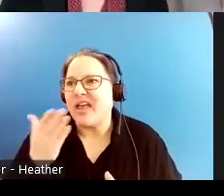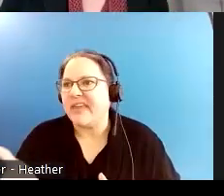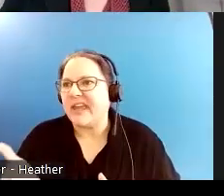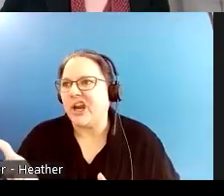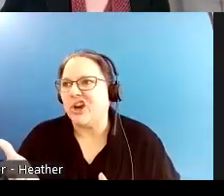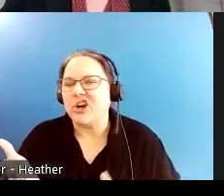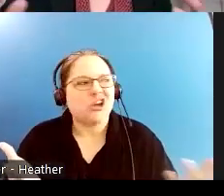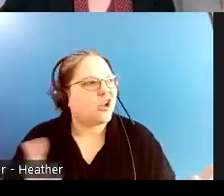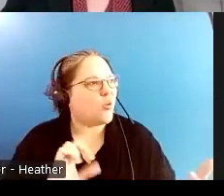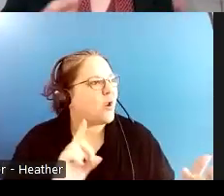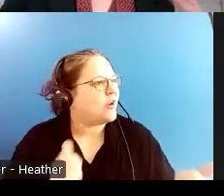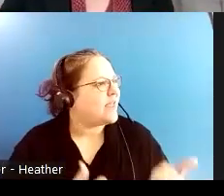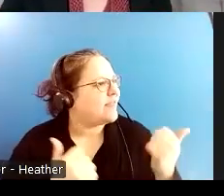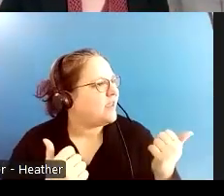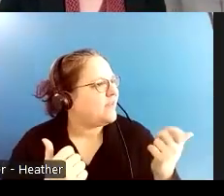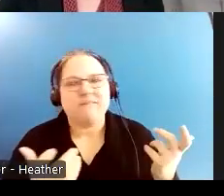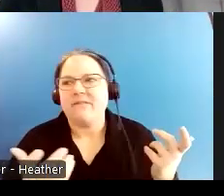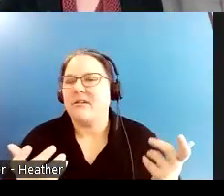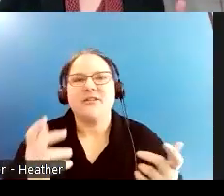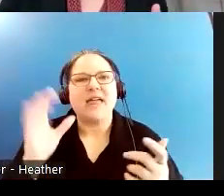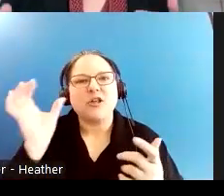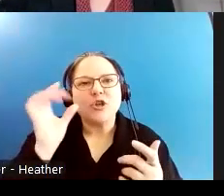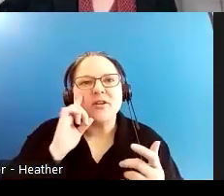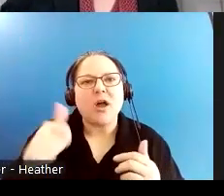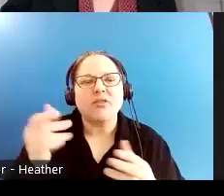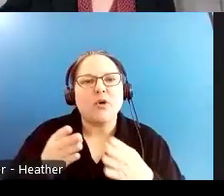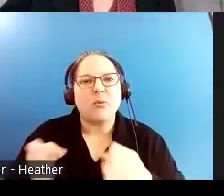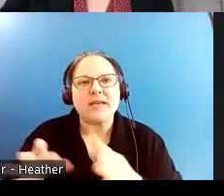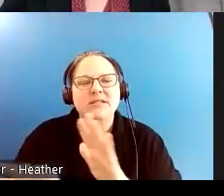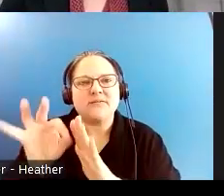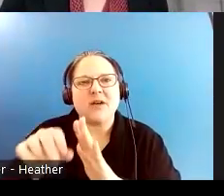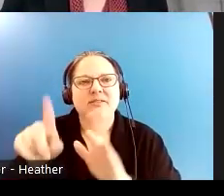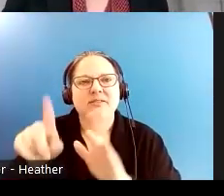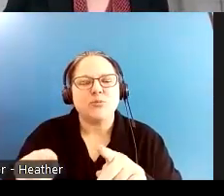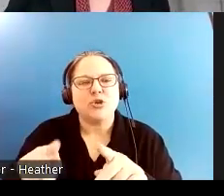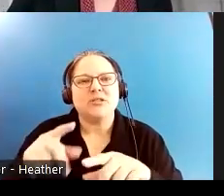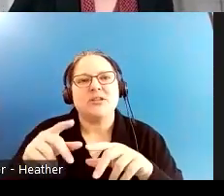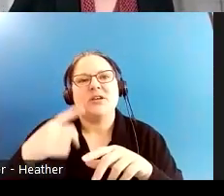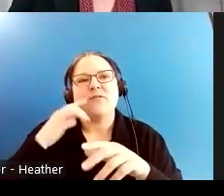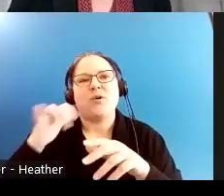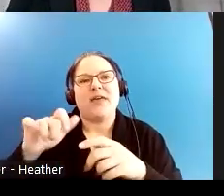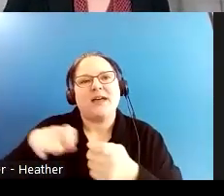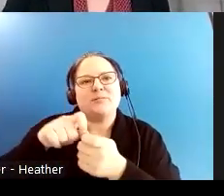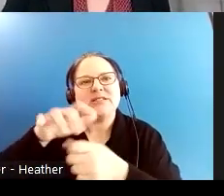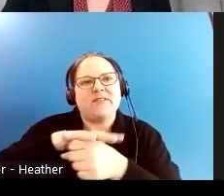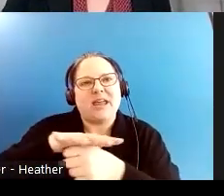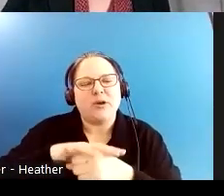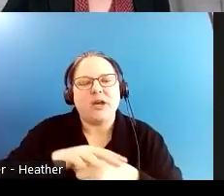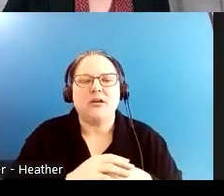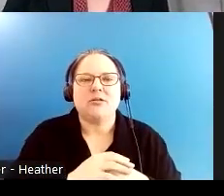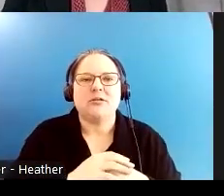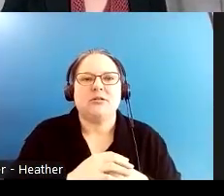living, figuring out like alternative ways and being reliable in a certain location where they might be able to find us.